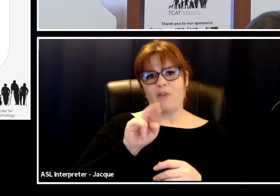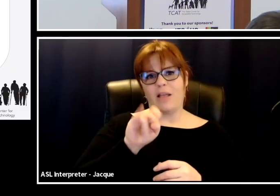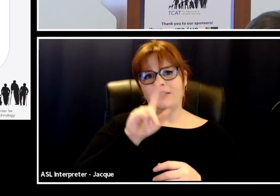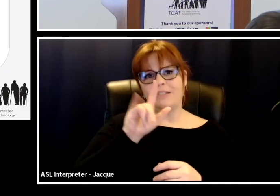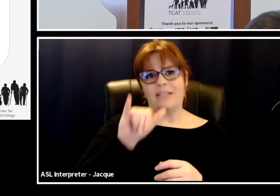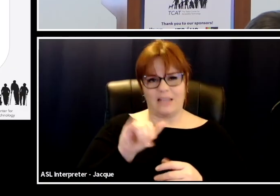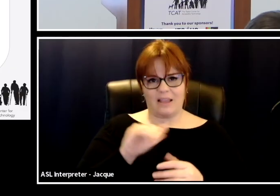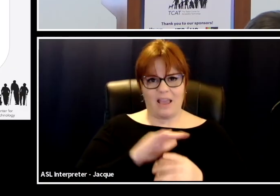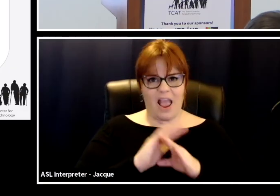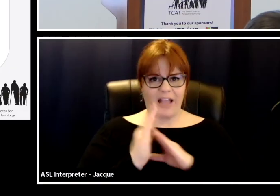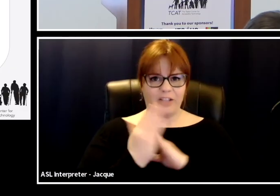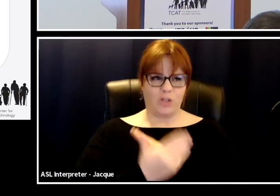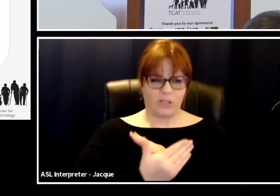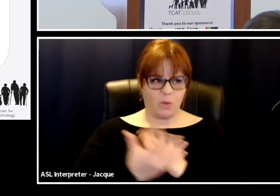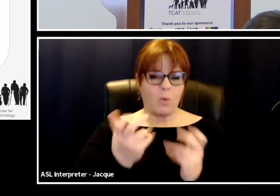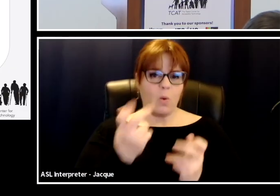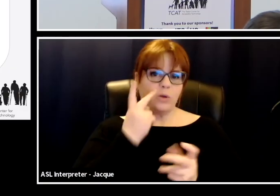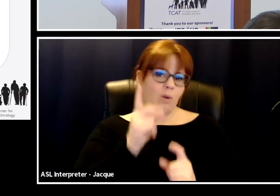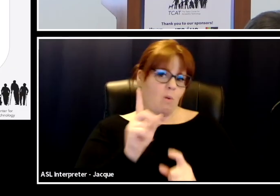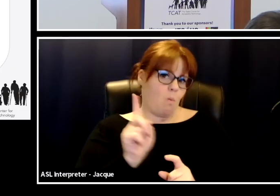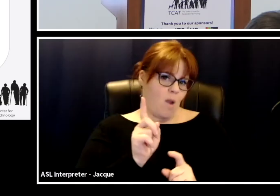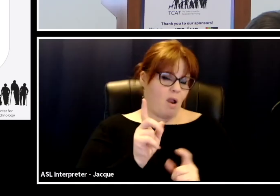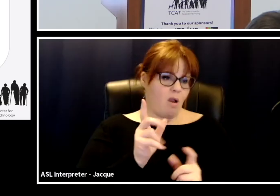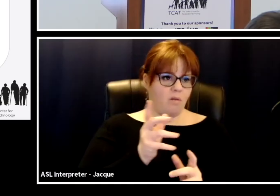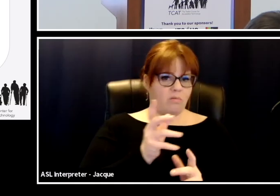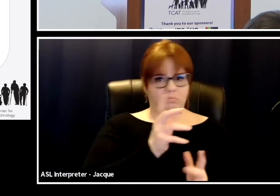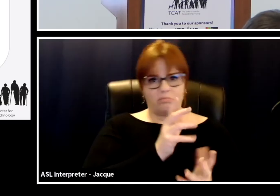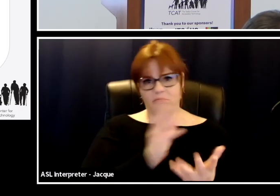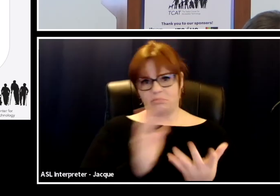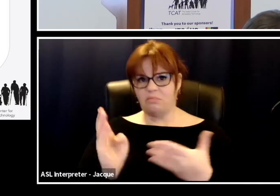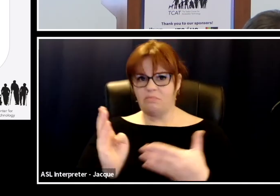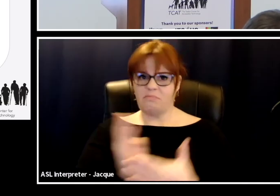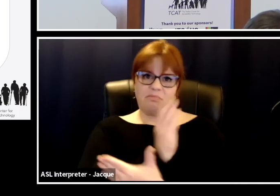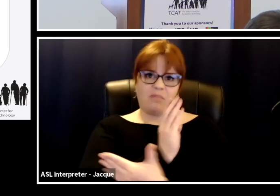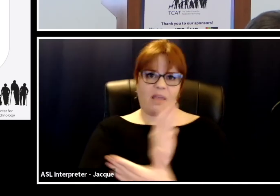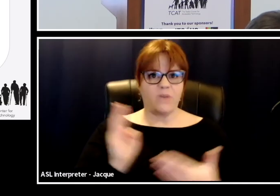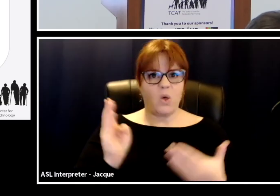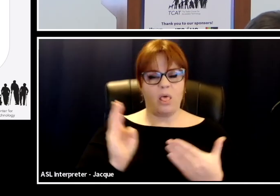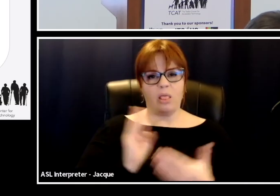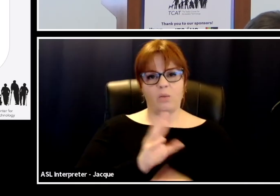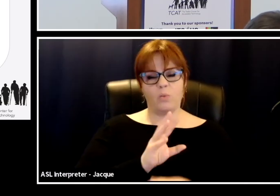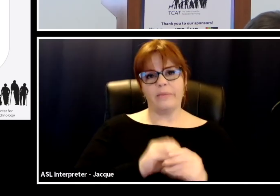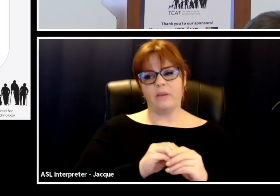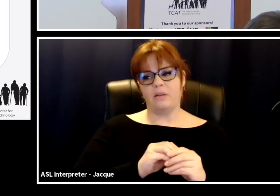want to see where those might fall in kind